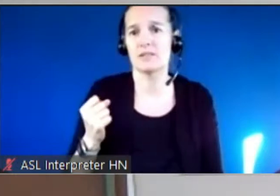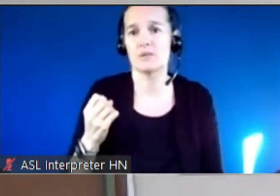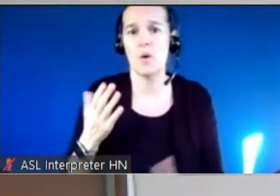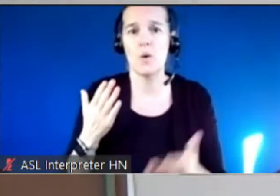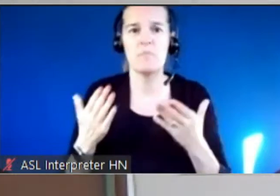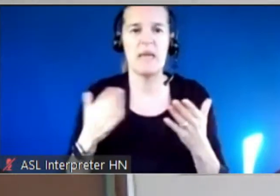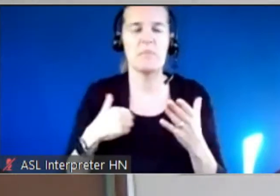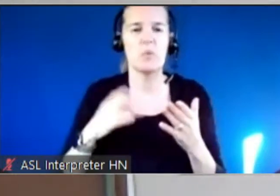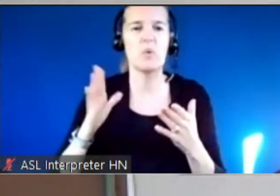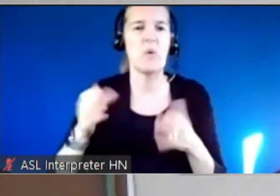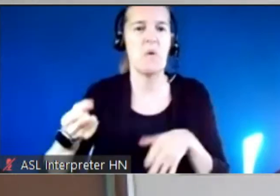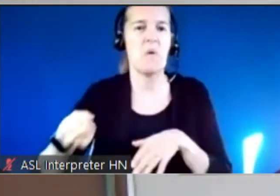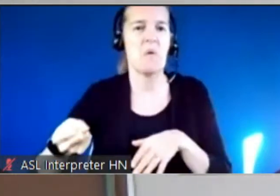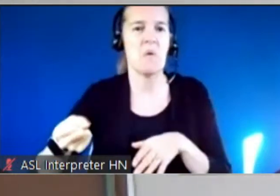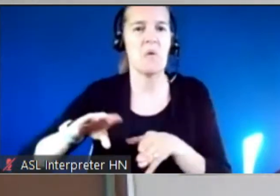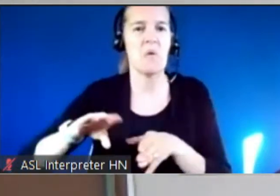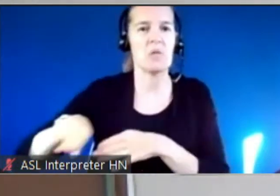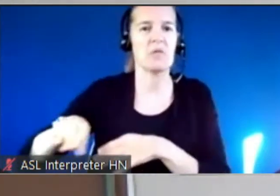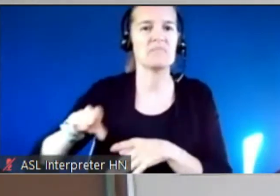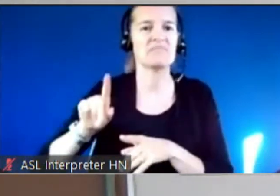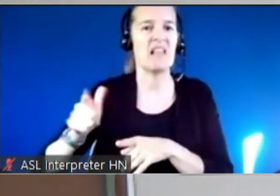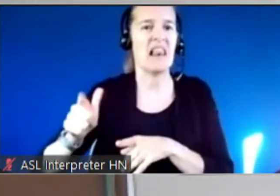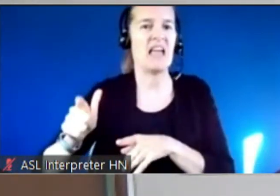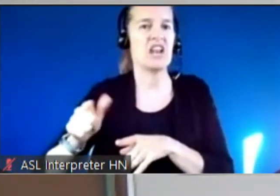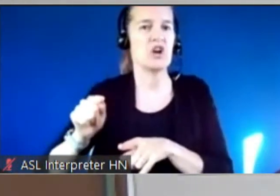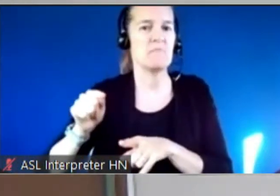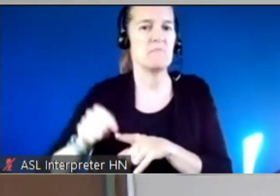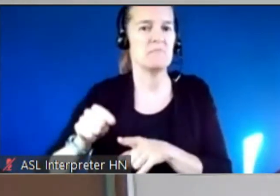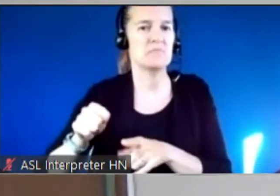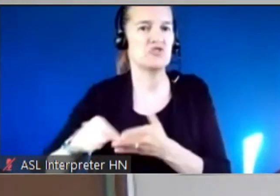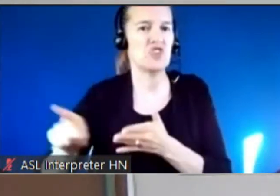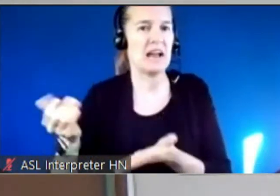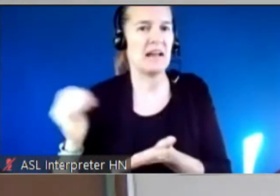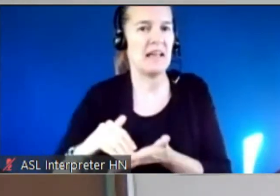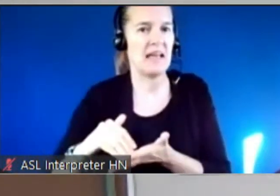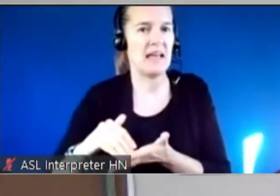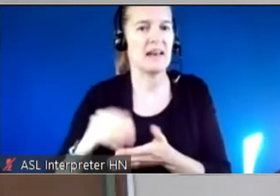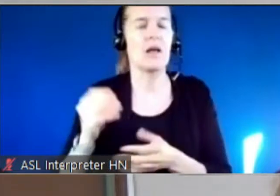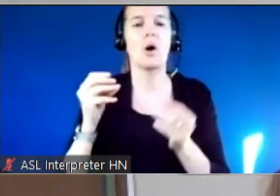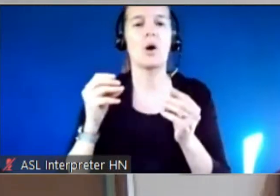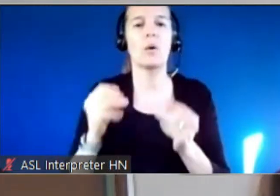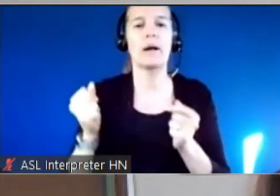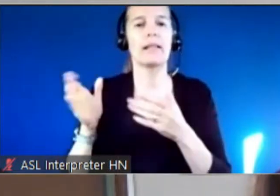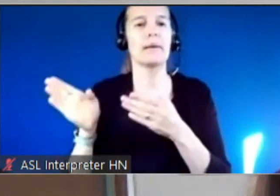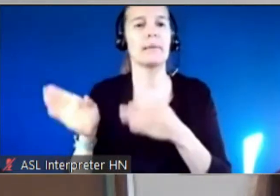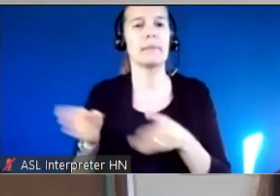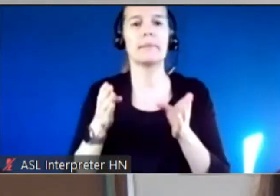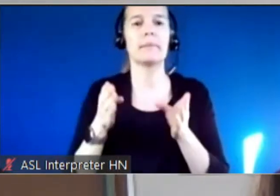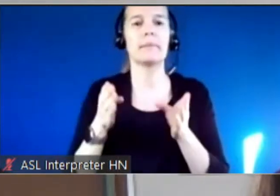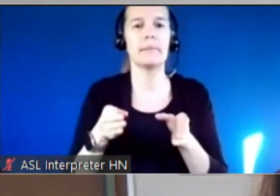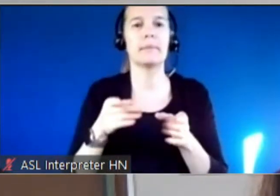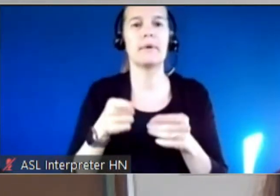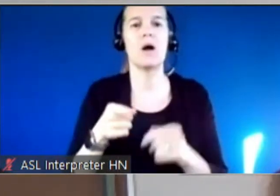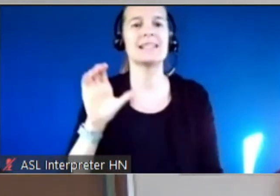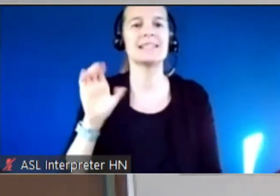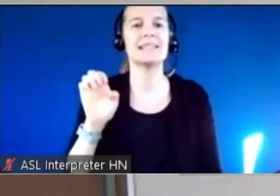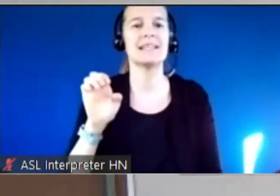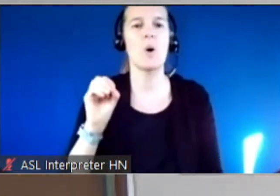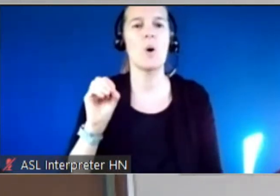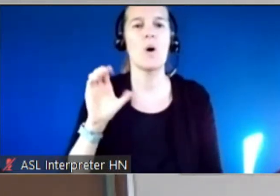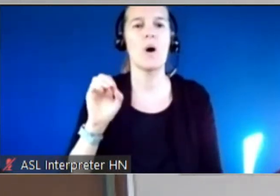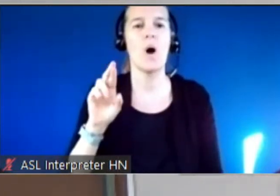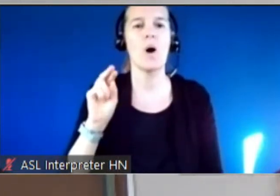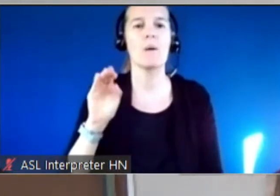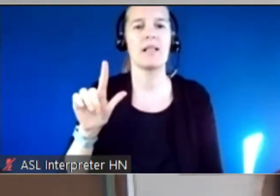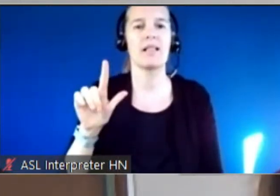we'll circle back to her. Let's quickly go over to CEO Carmel Angelo for